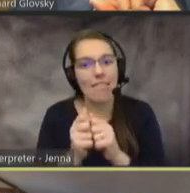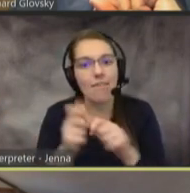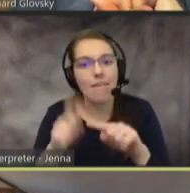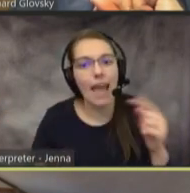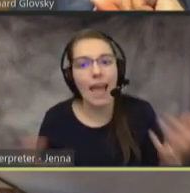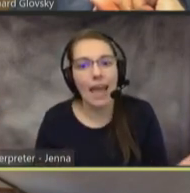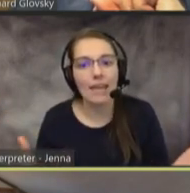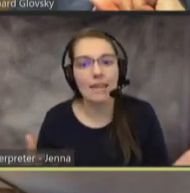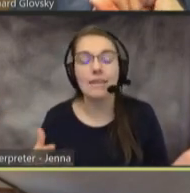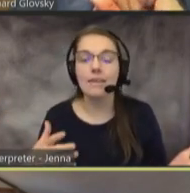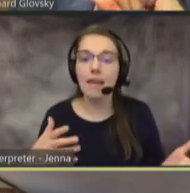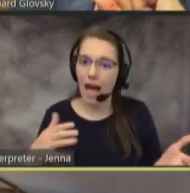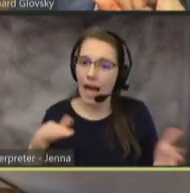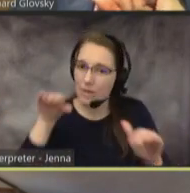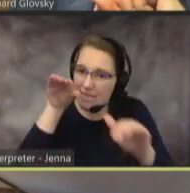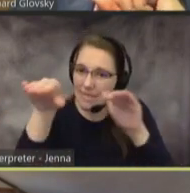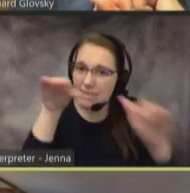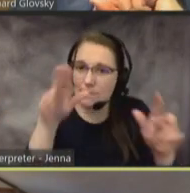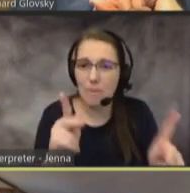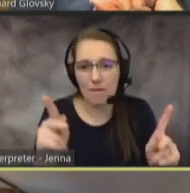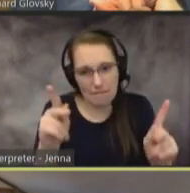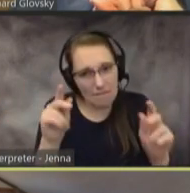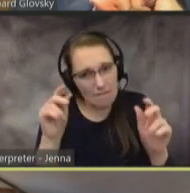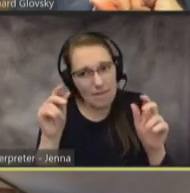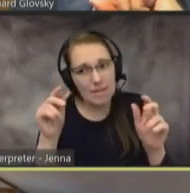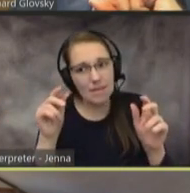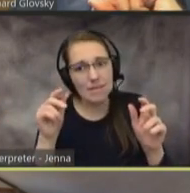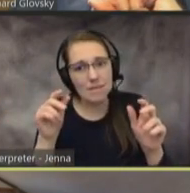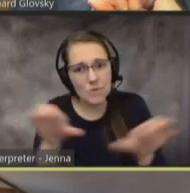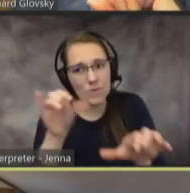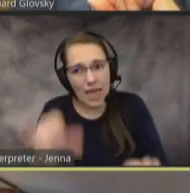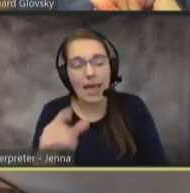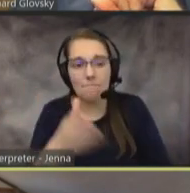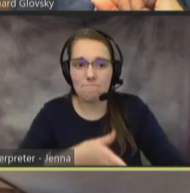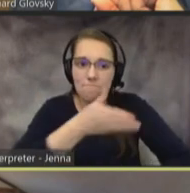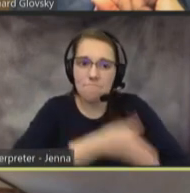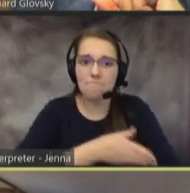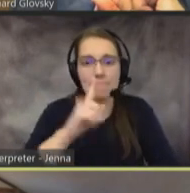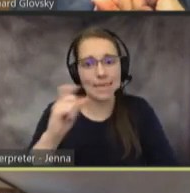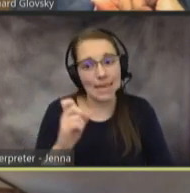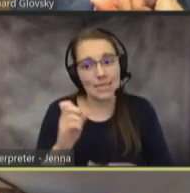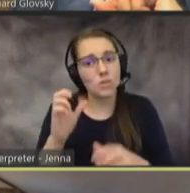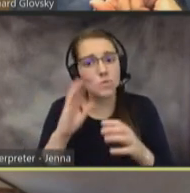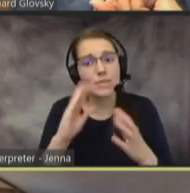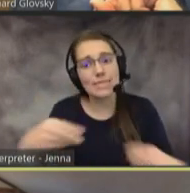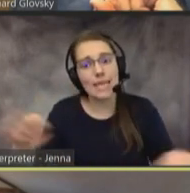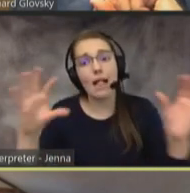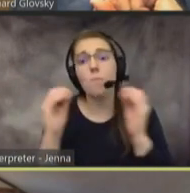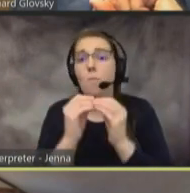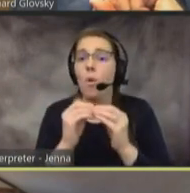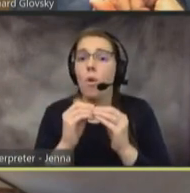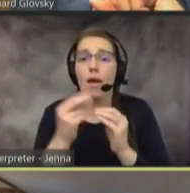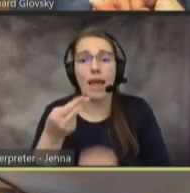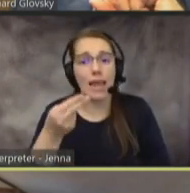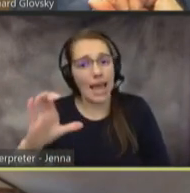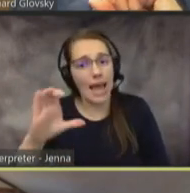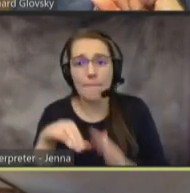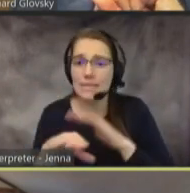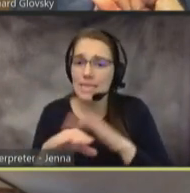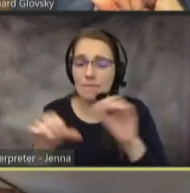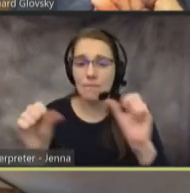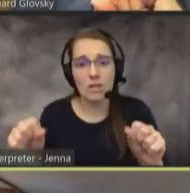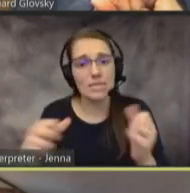more handicap accessible tickets. And I know that I've brought it up to other people, but I'm throwing it out to you. Is that a